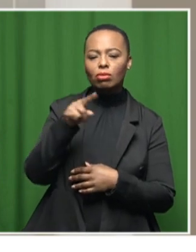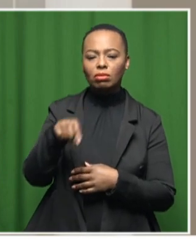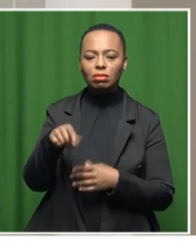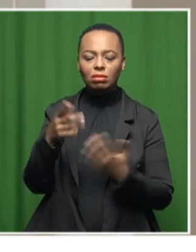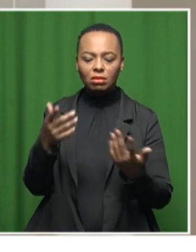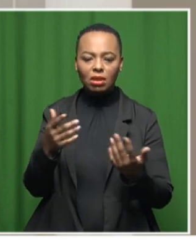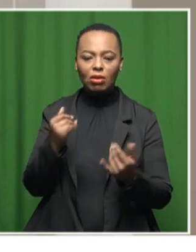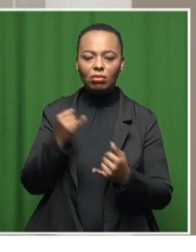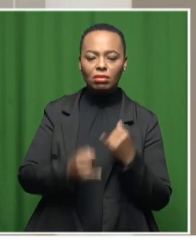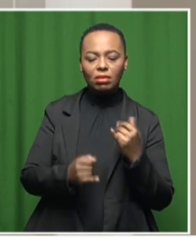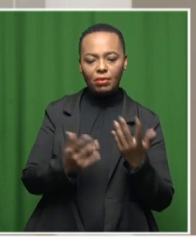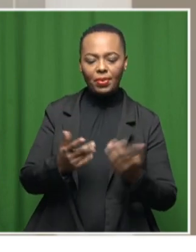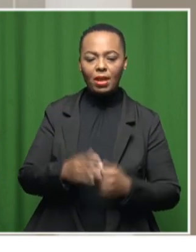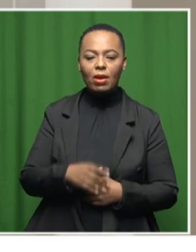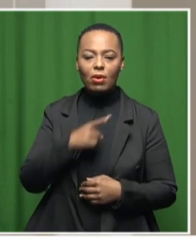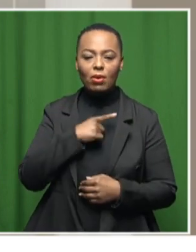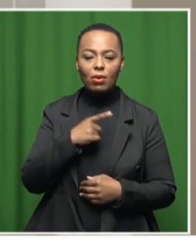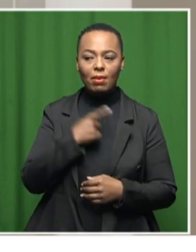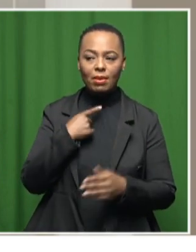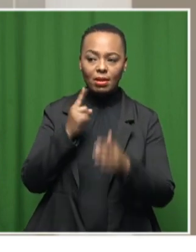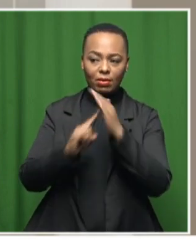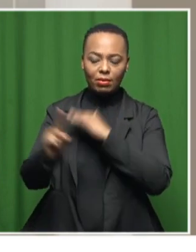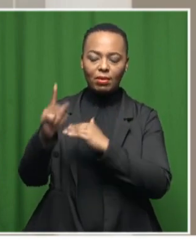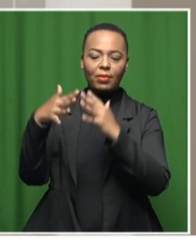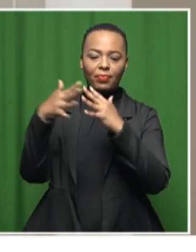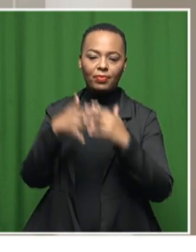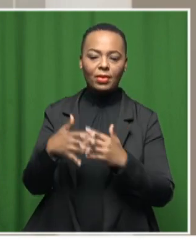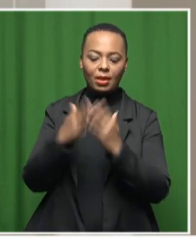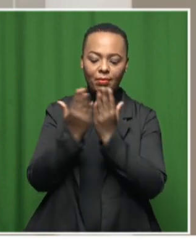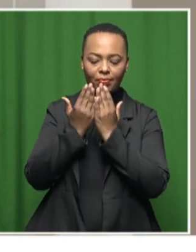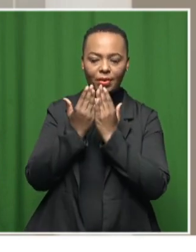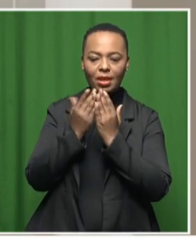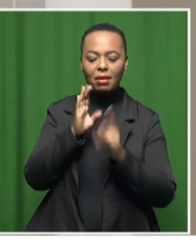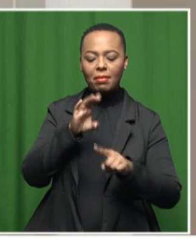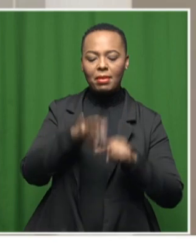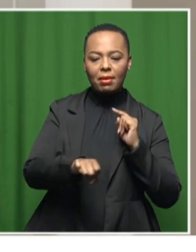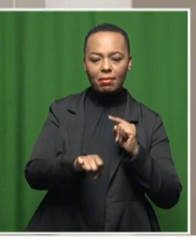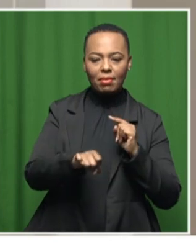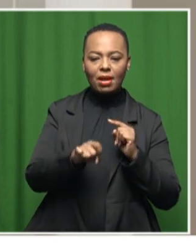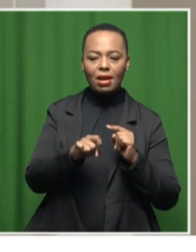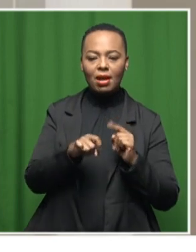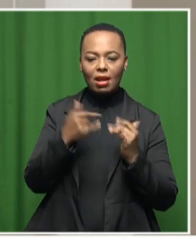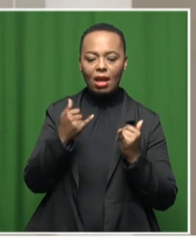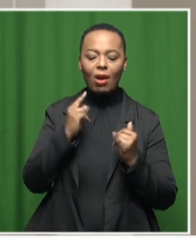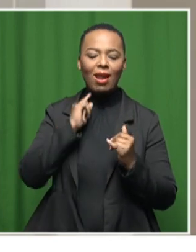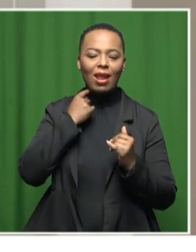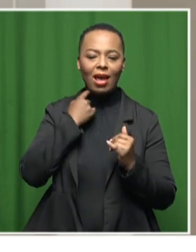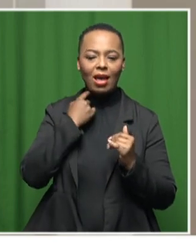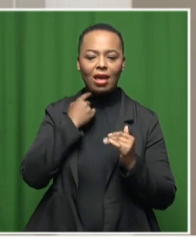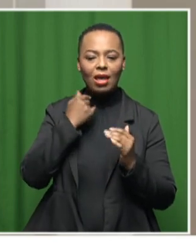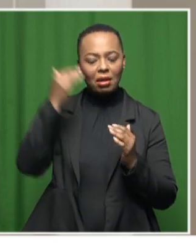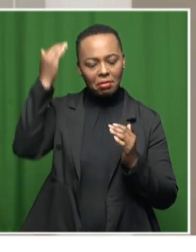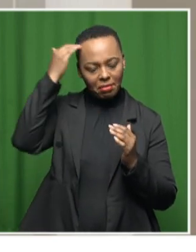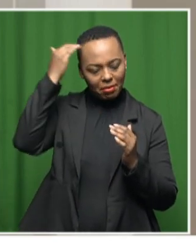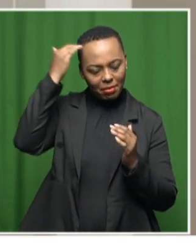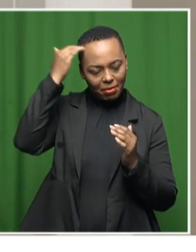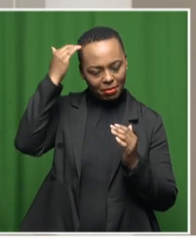got my certification on human lie detection. We pick up lies through your subconscious